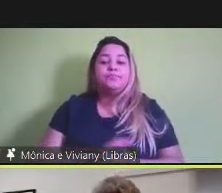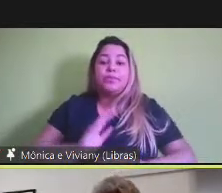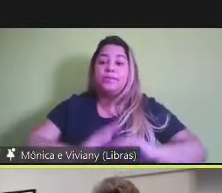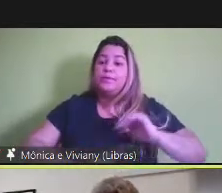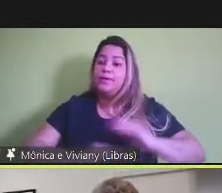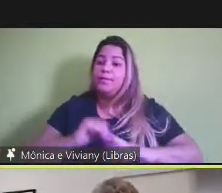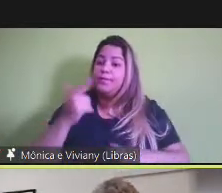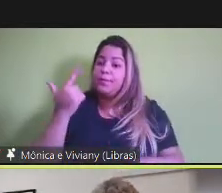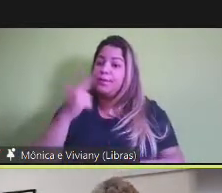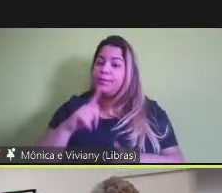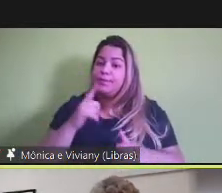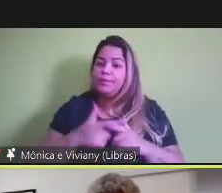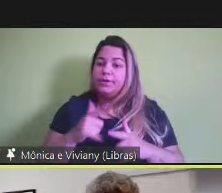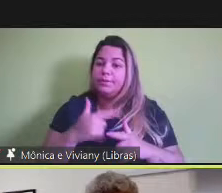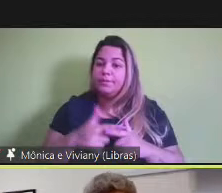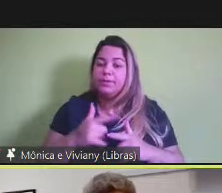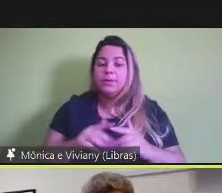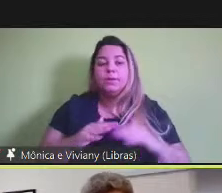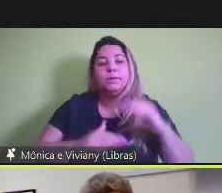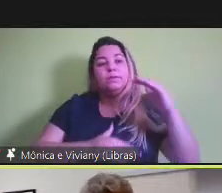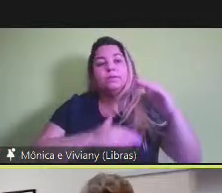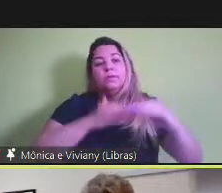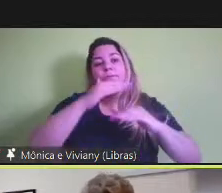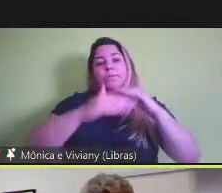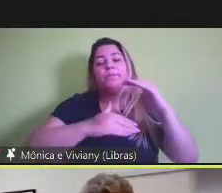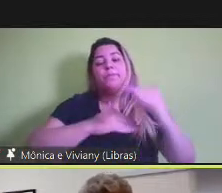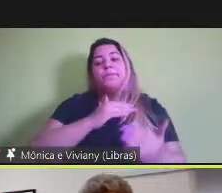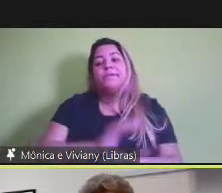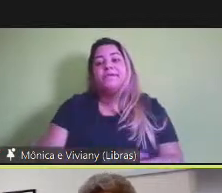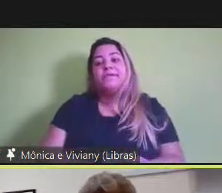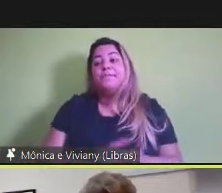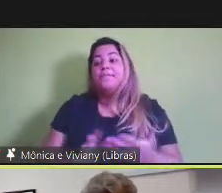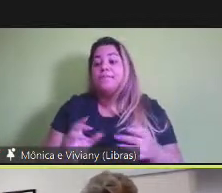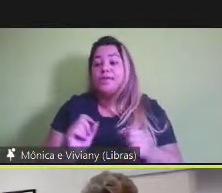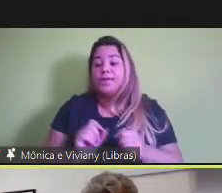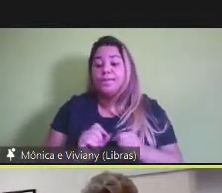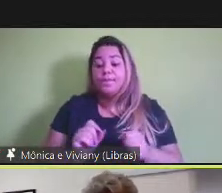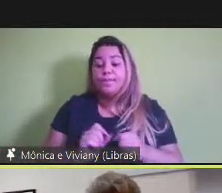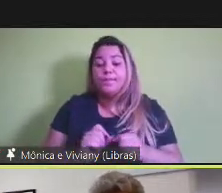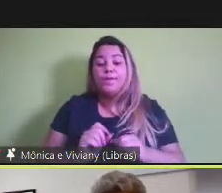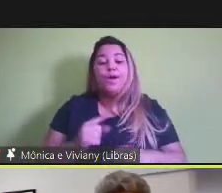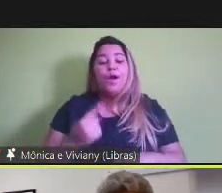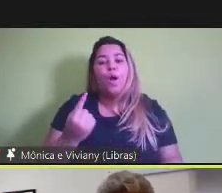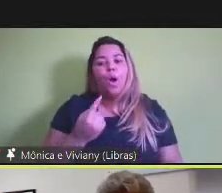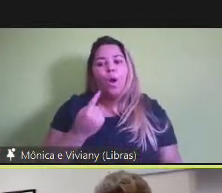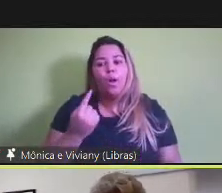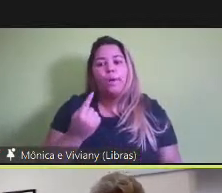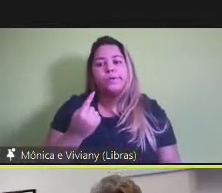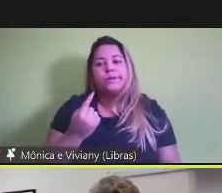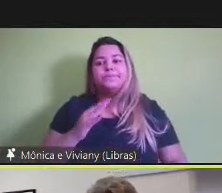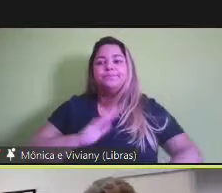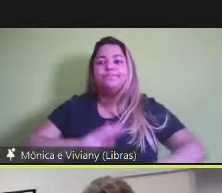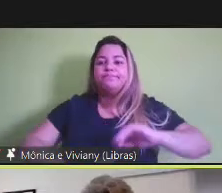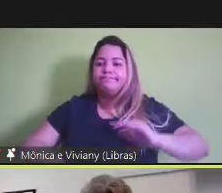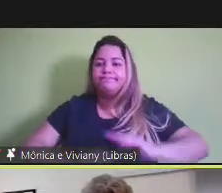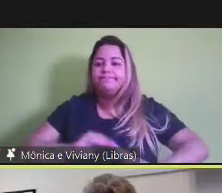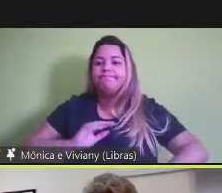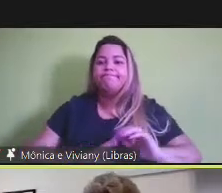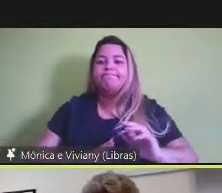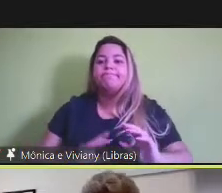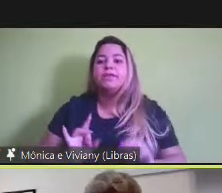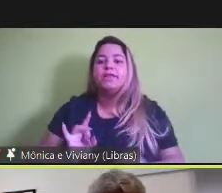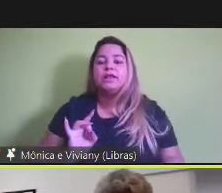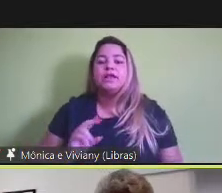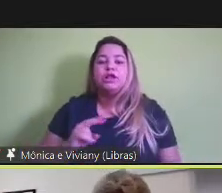because this is another concern. We develop a practice, we do an education that is general and uni-professional, let's